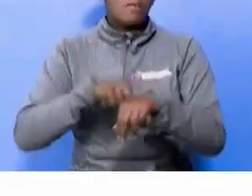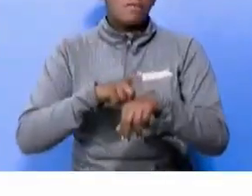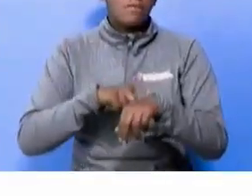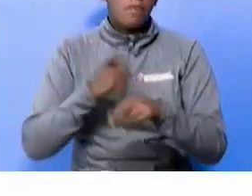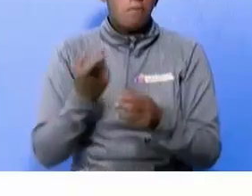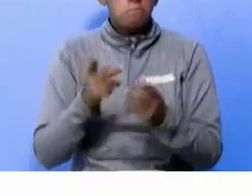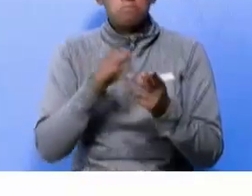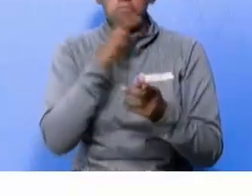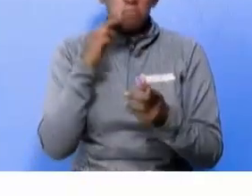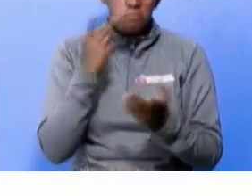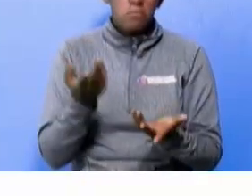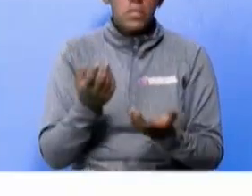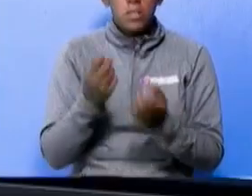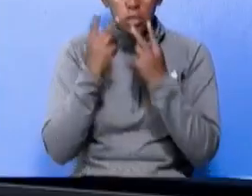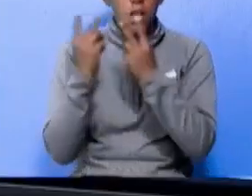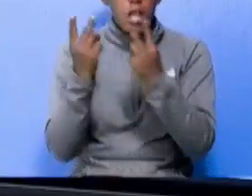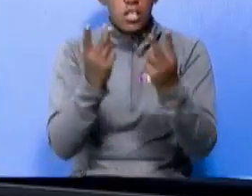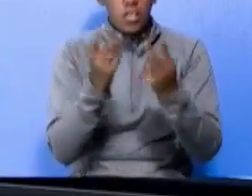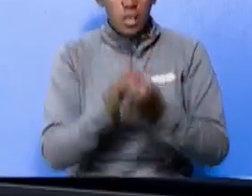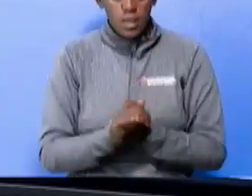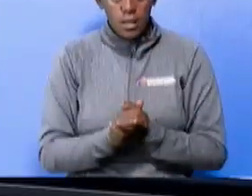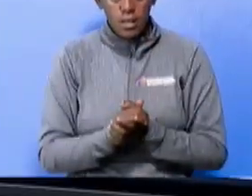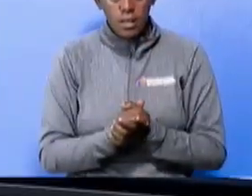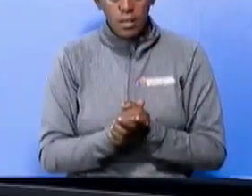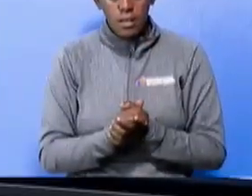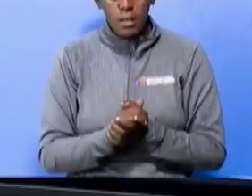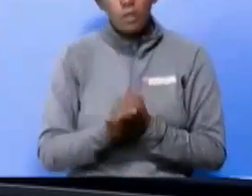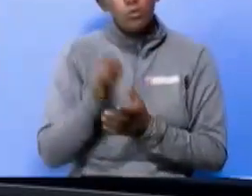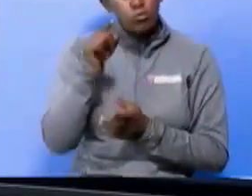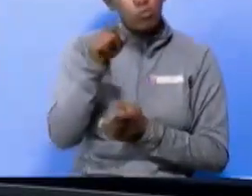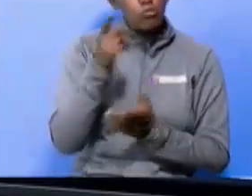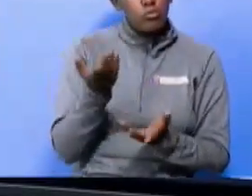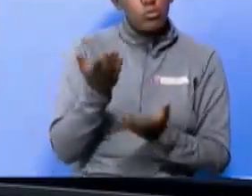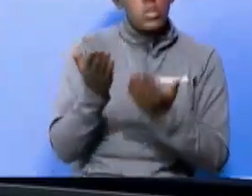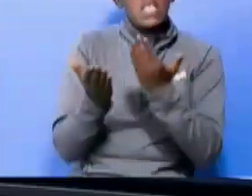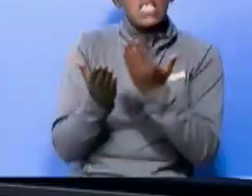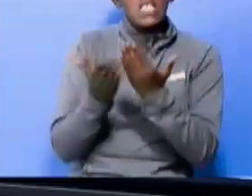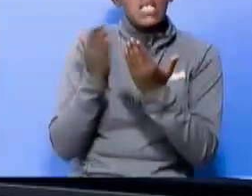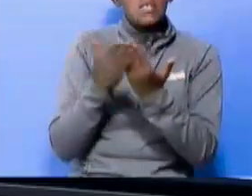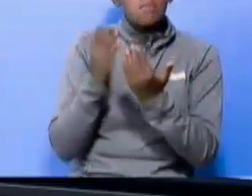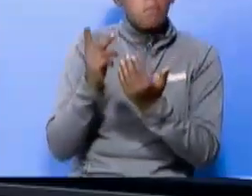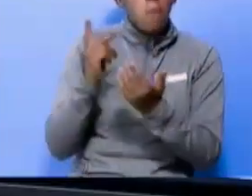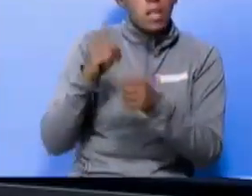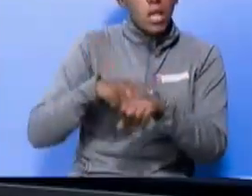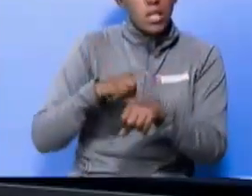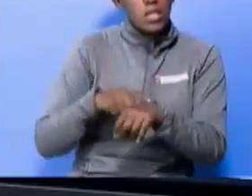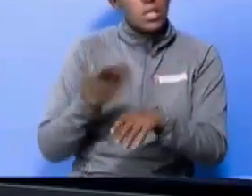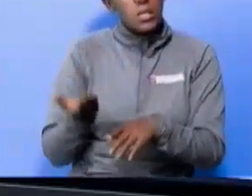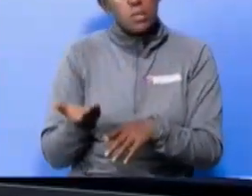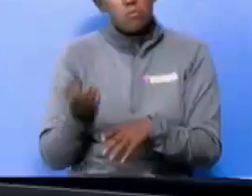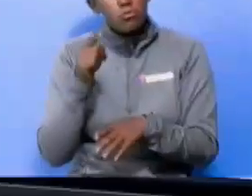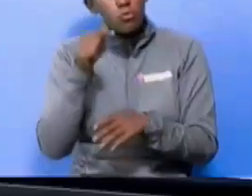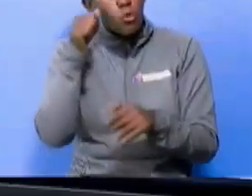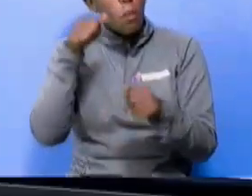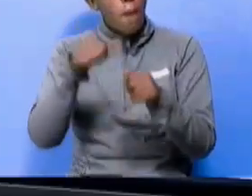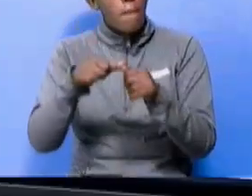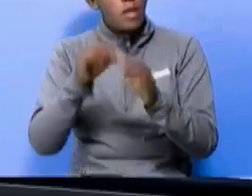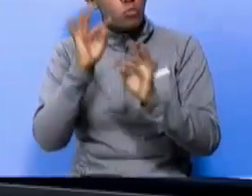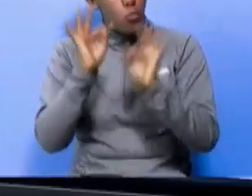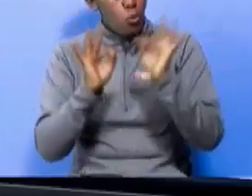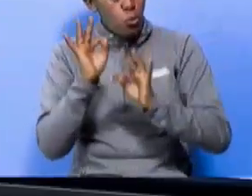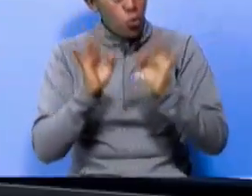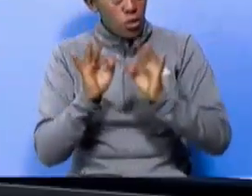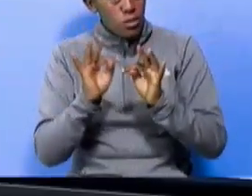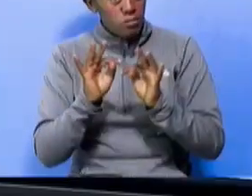Let's go and see. While you are making simple past tense, you remember the story